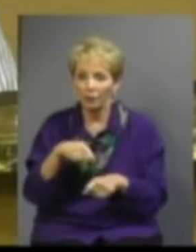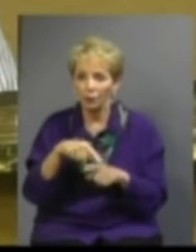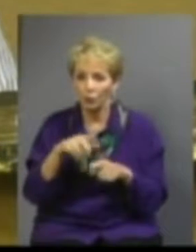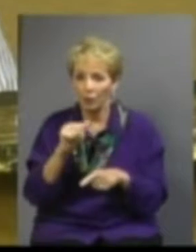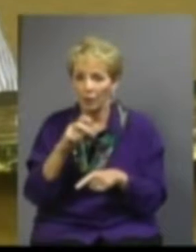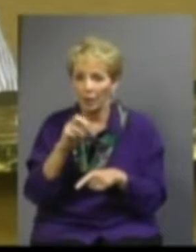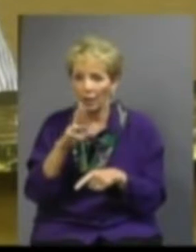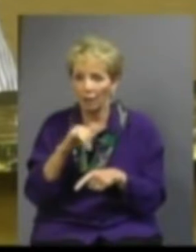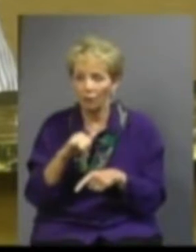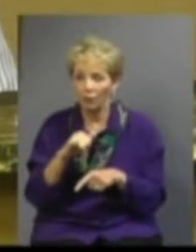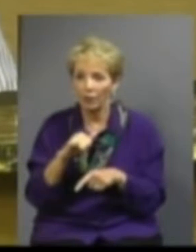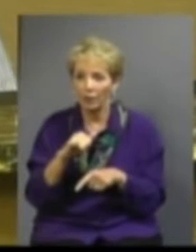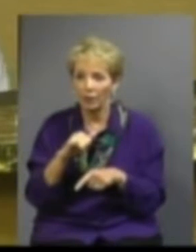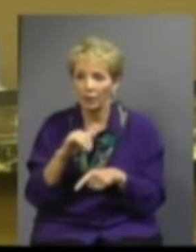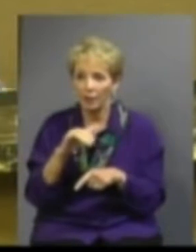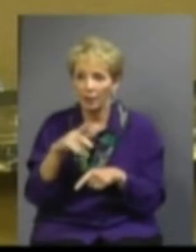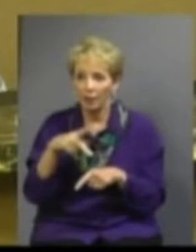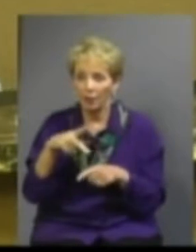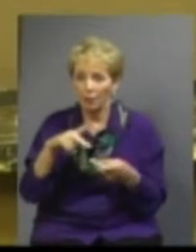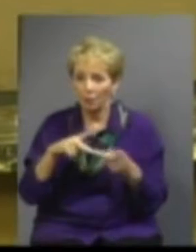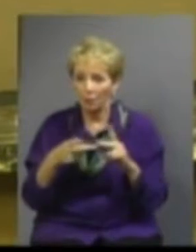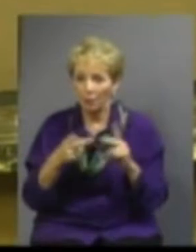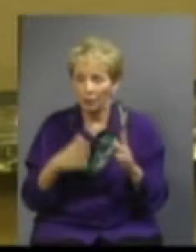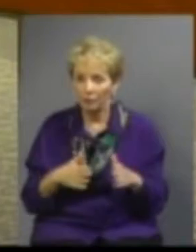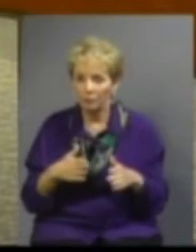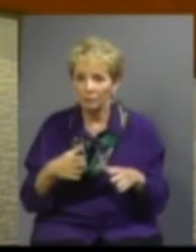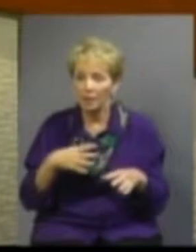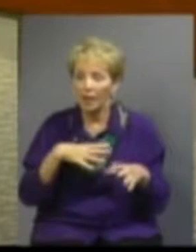Avenue Partners. Move to approve the consent agenda.